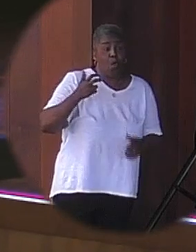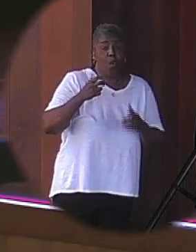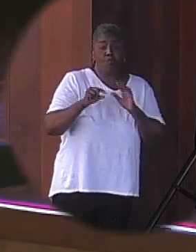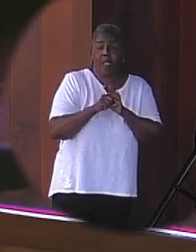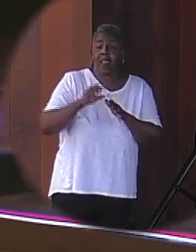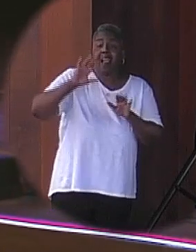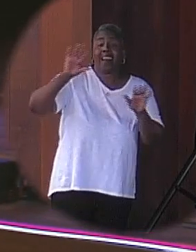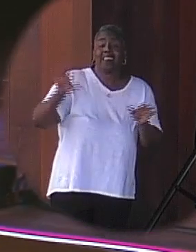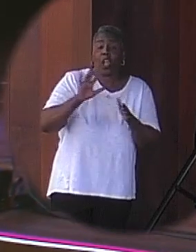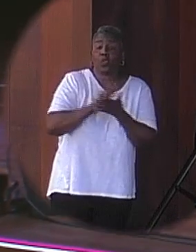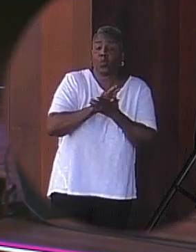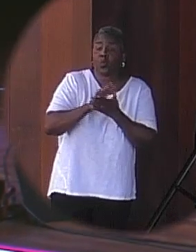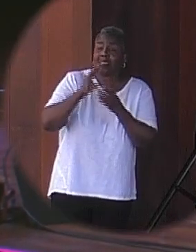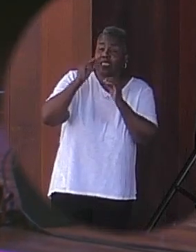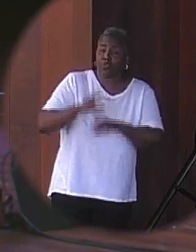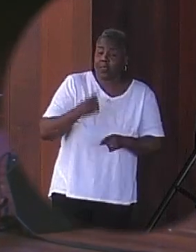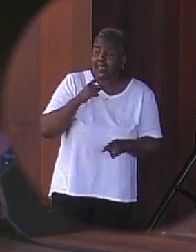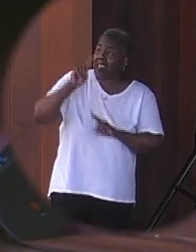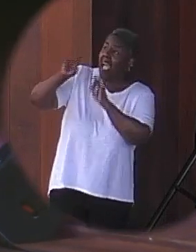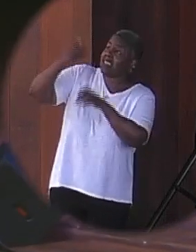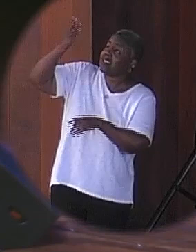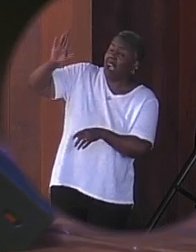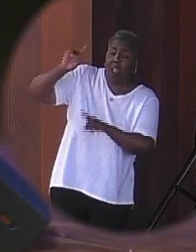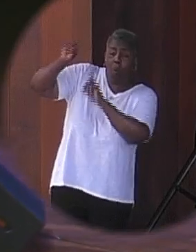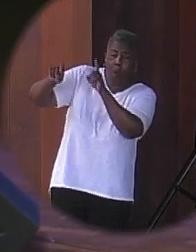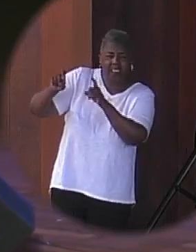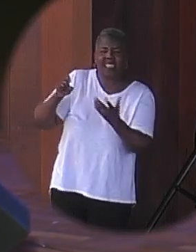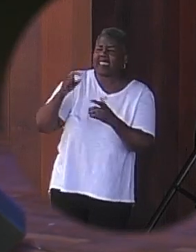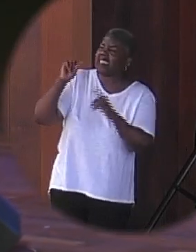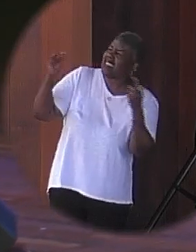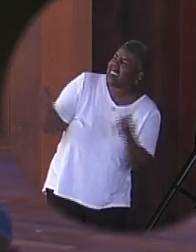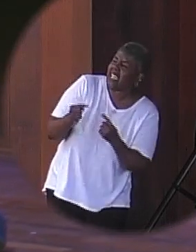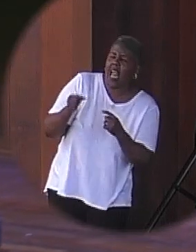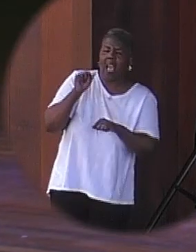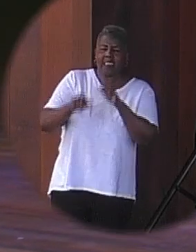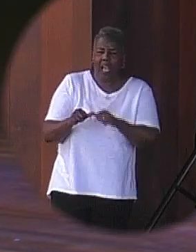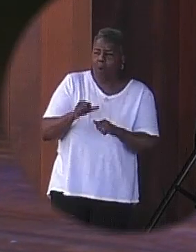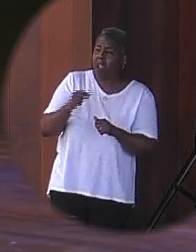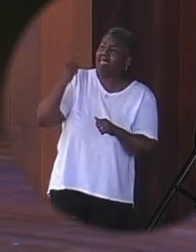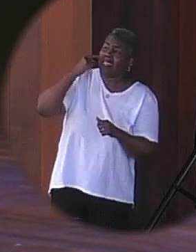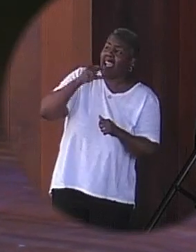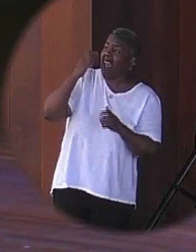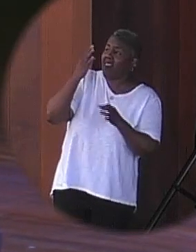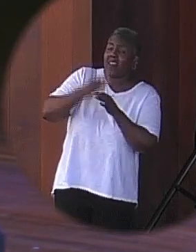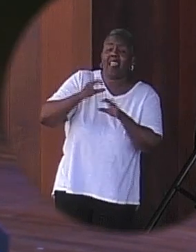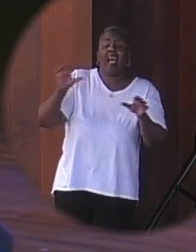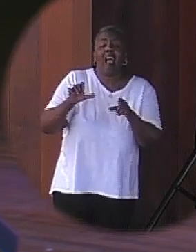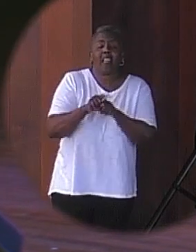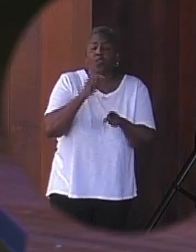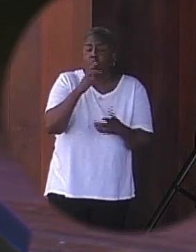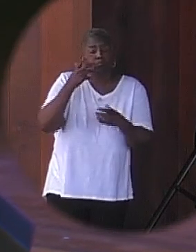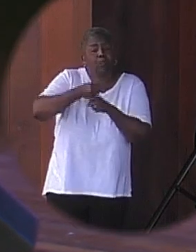school teacher said that to ask God a question is a sin. It's to live in doubt and to faith and not have faith and act like you don't